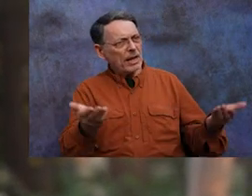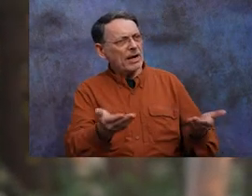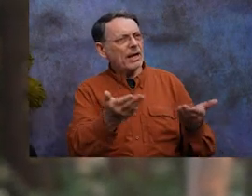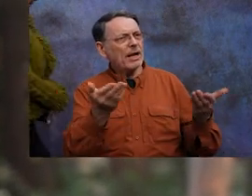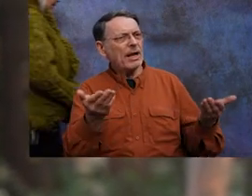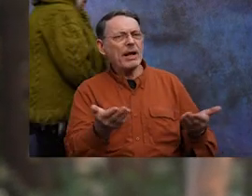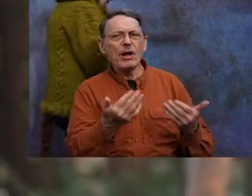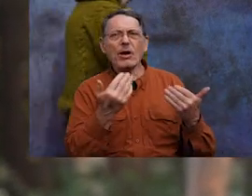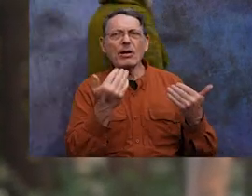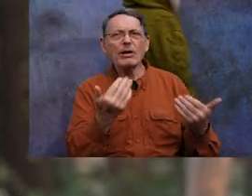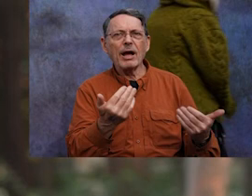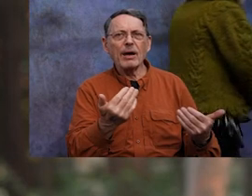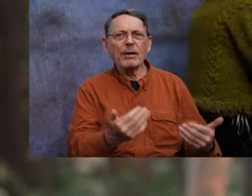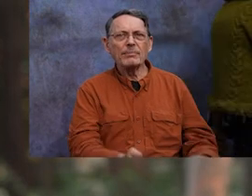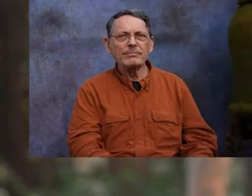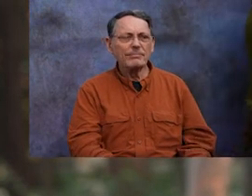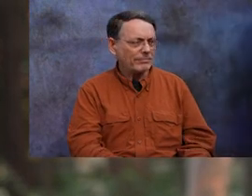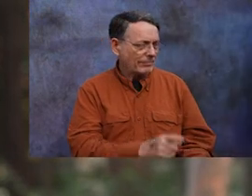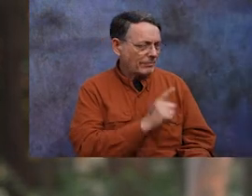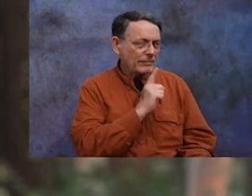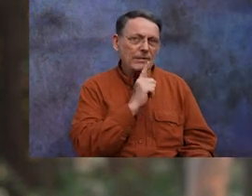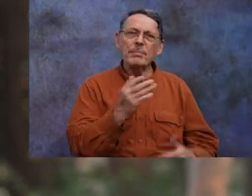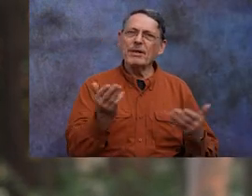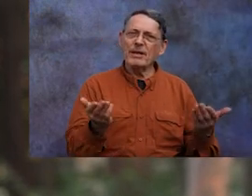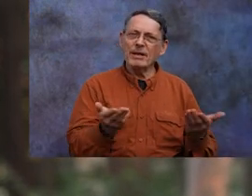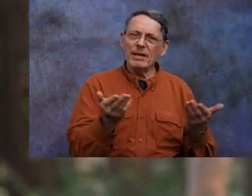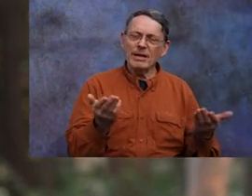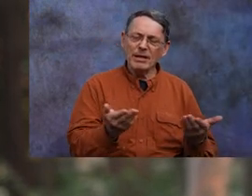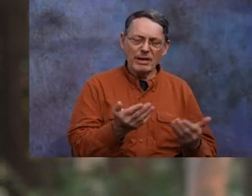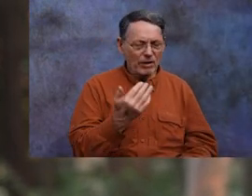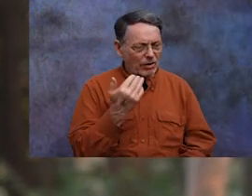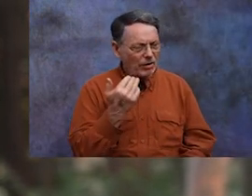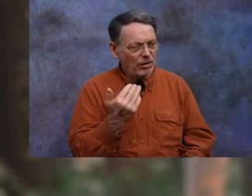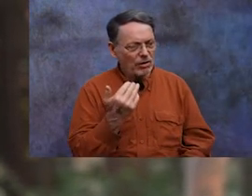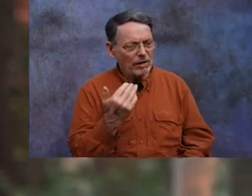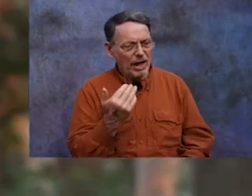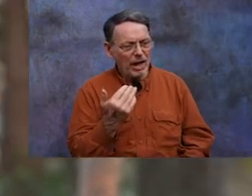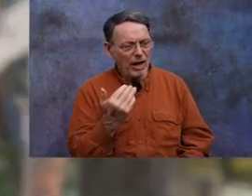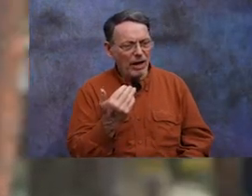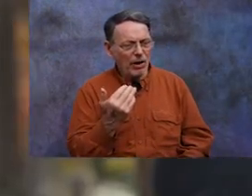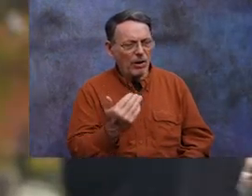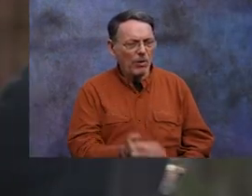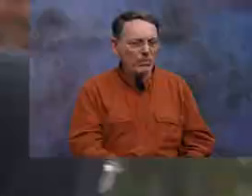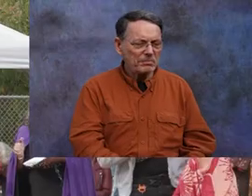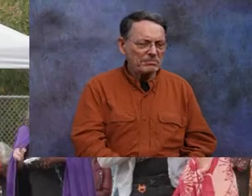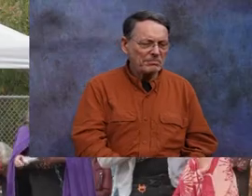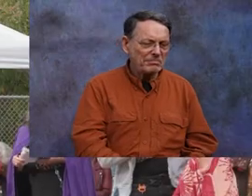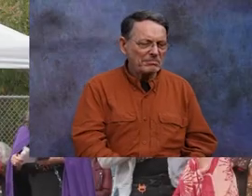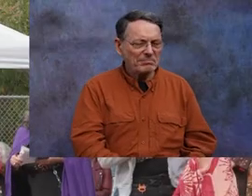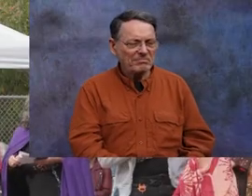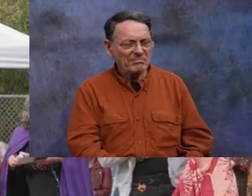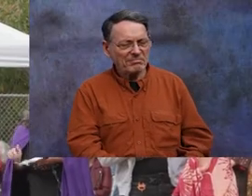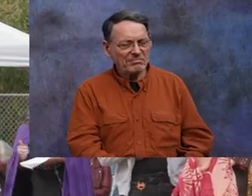now, be here now, be here now, be here now.